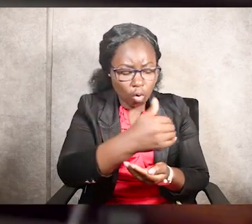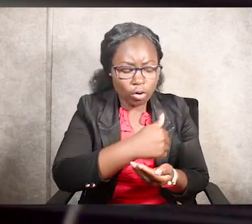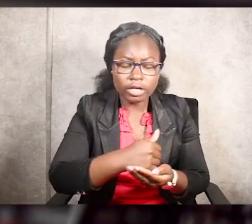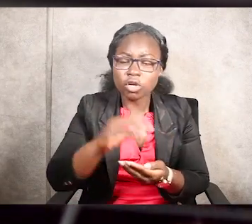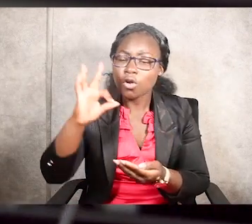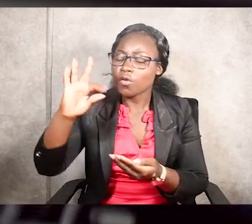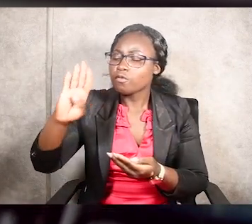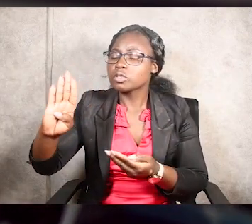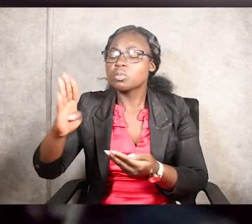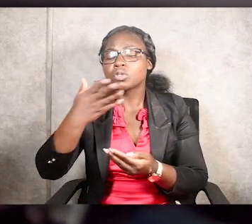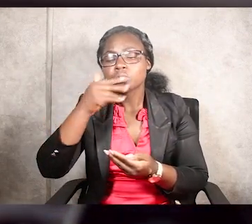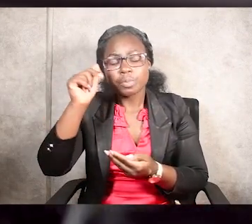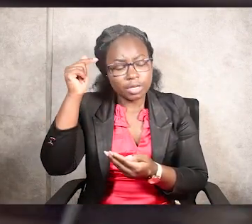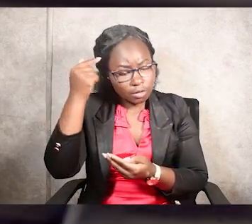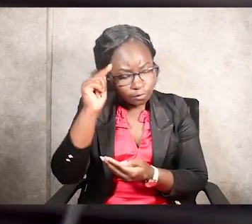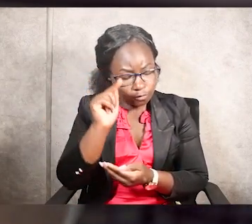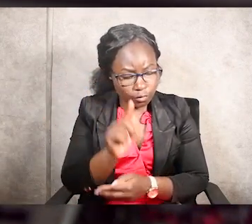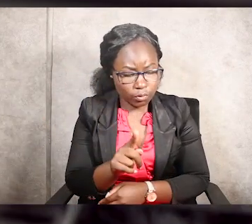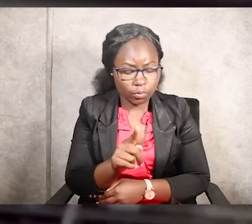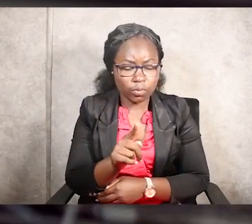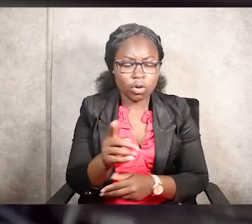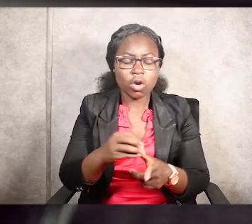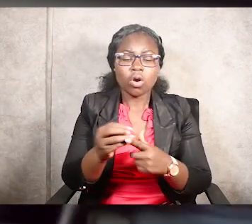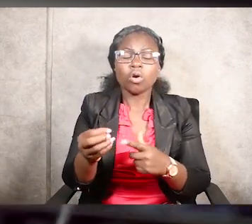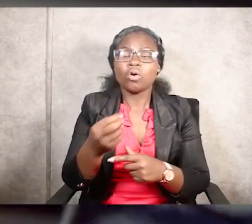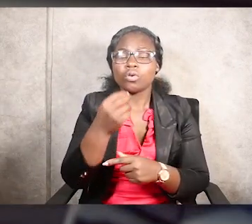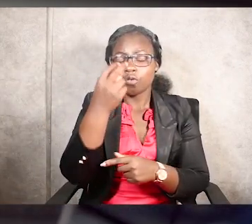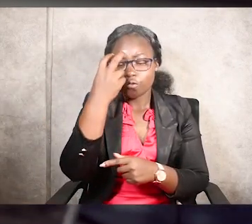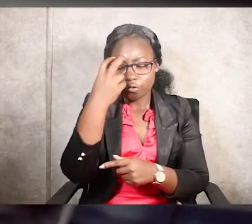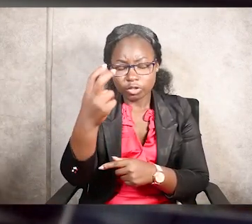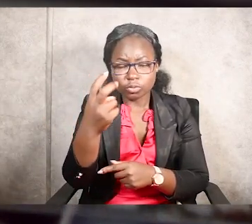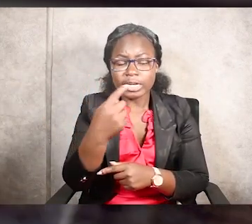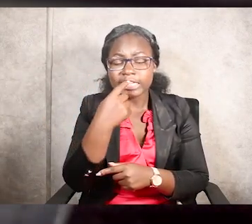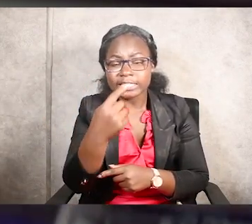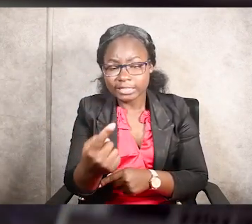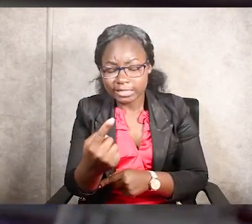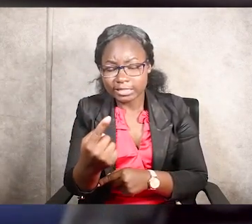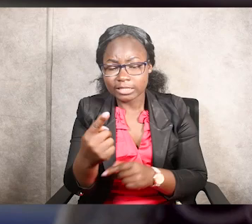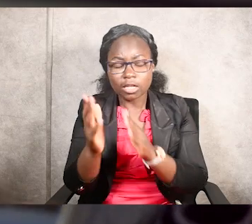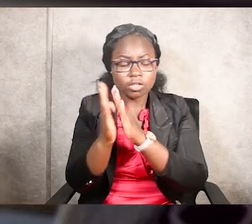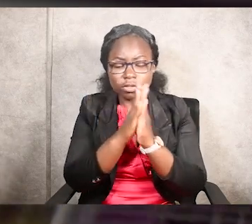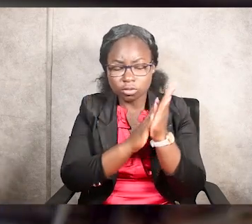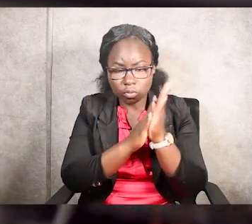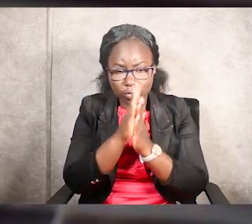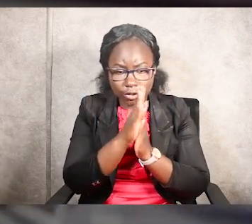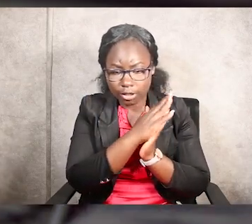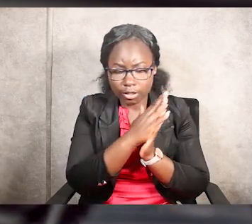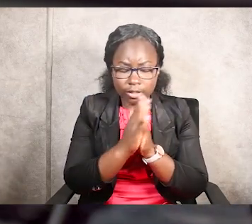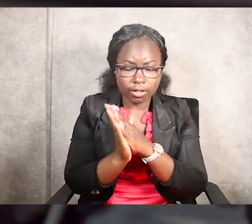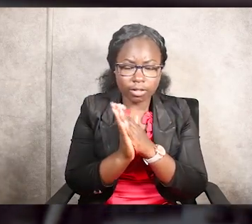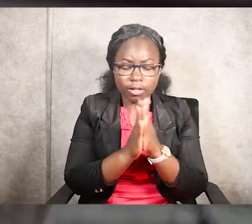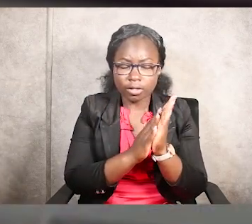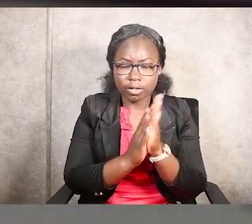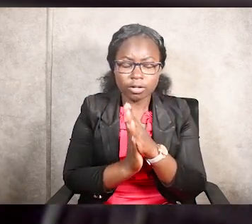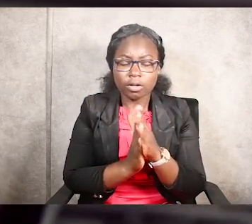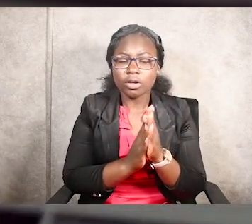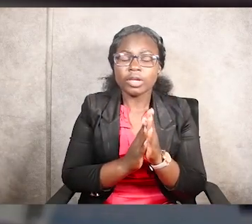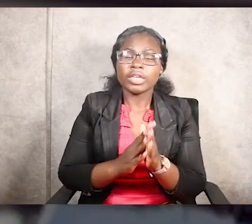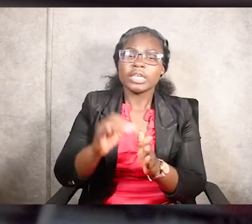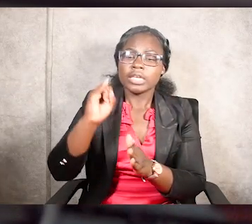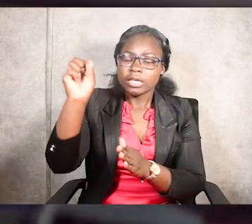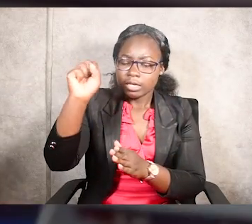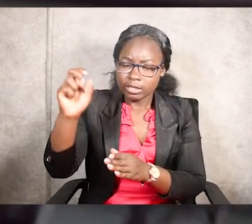you. If you want to visually tell stories, if you want to capture images and tell stories, Instagram will work for